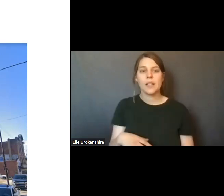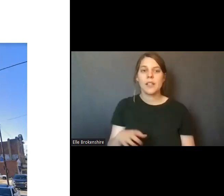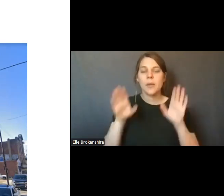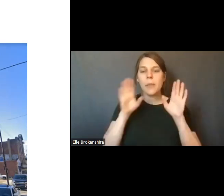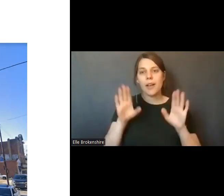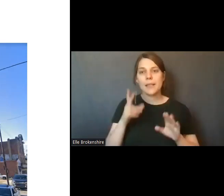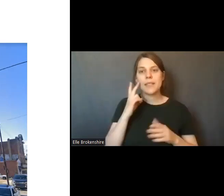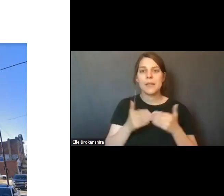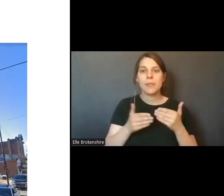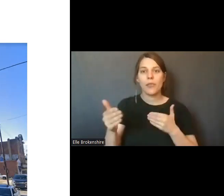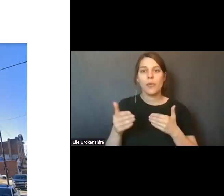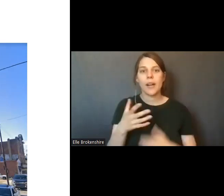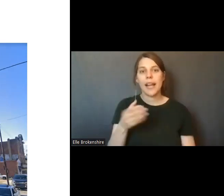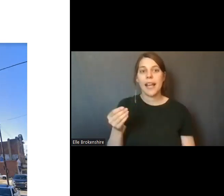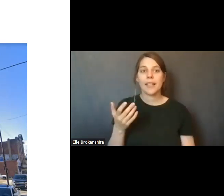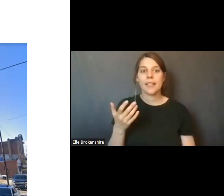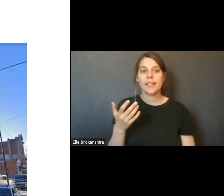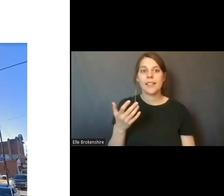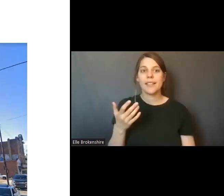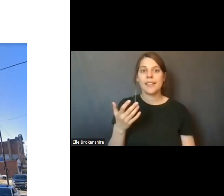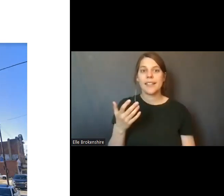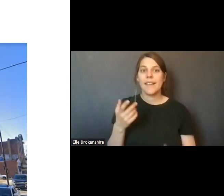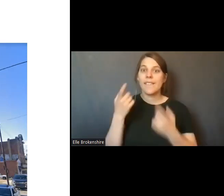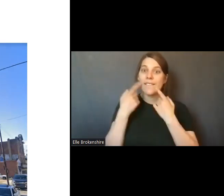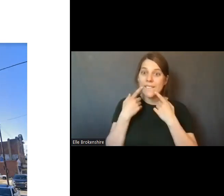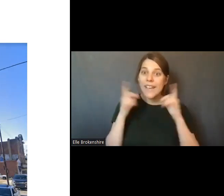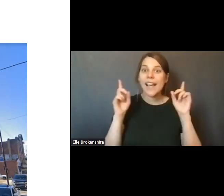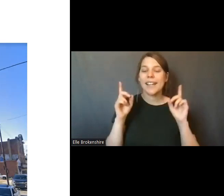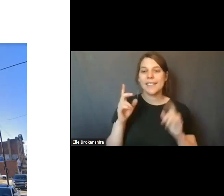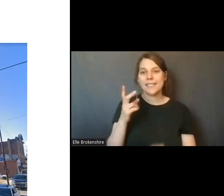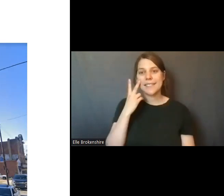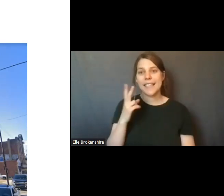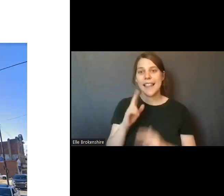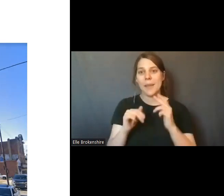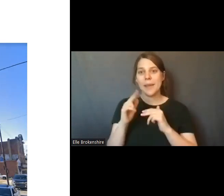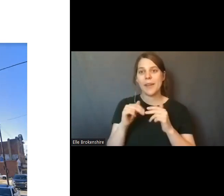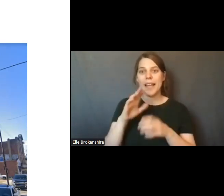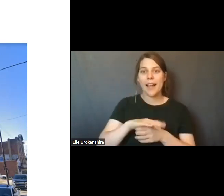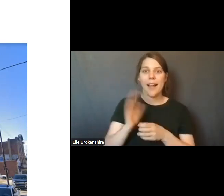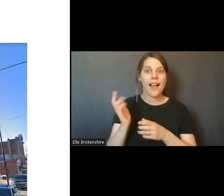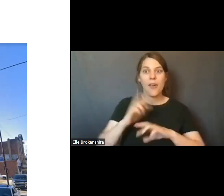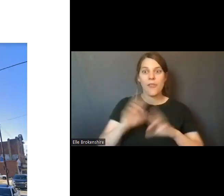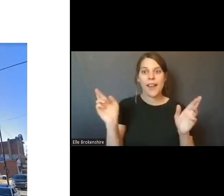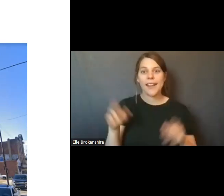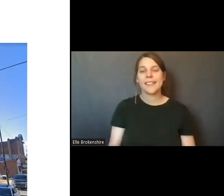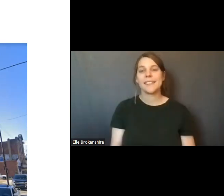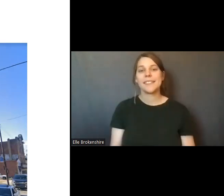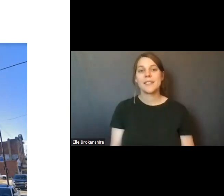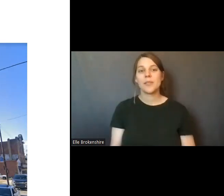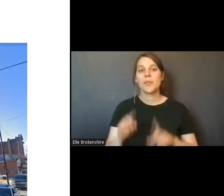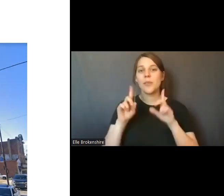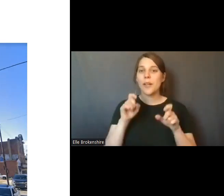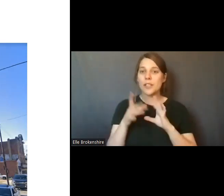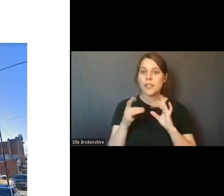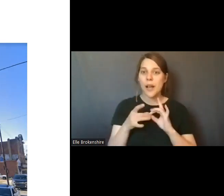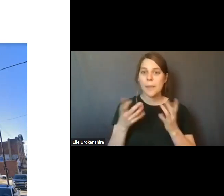move forward and the cap on this building finally coming off. So if there aren't any other questions or comments,